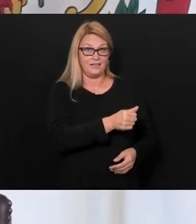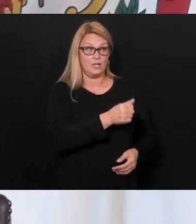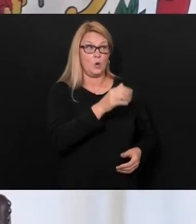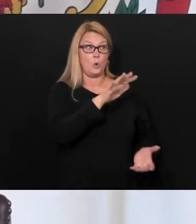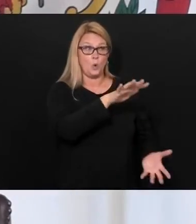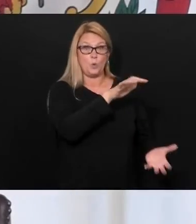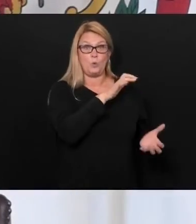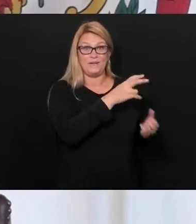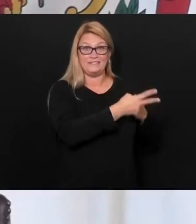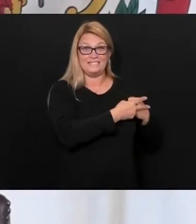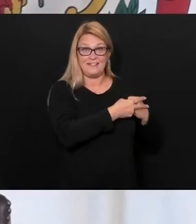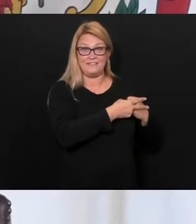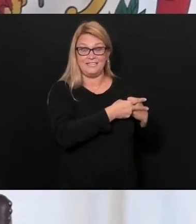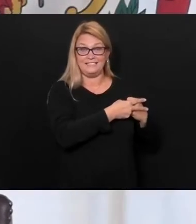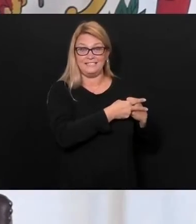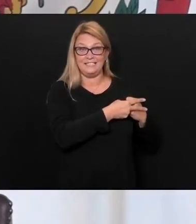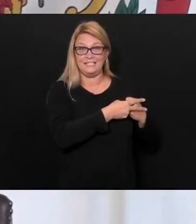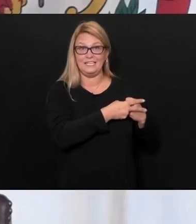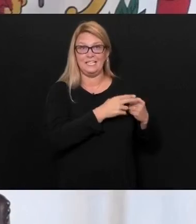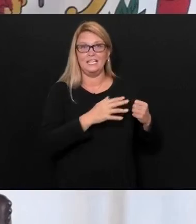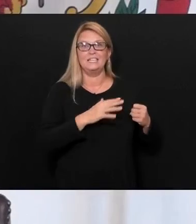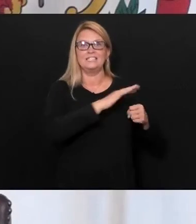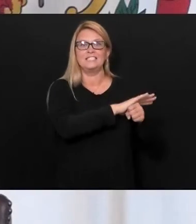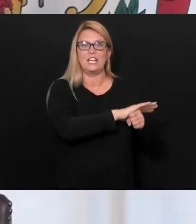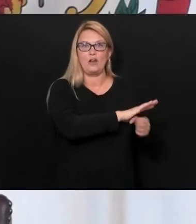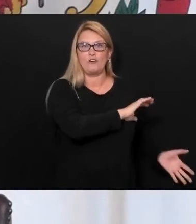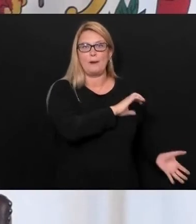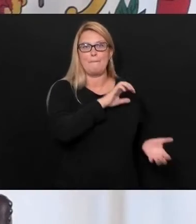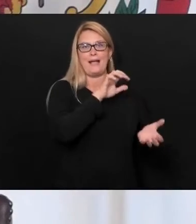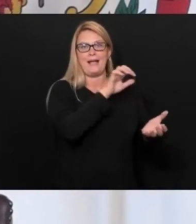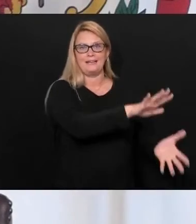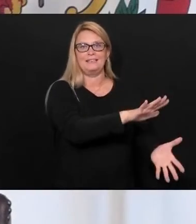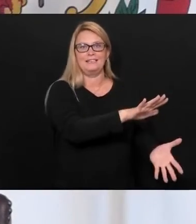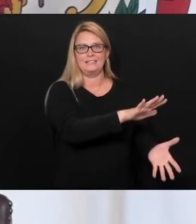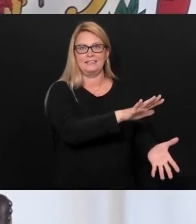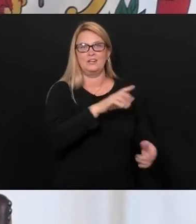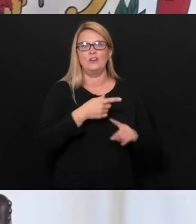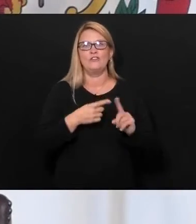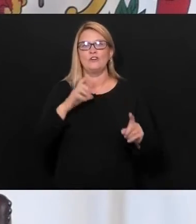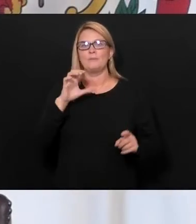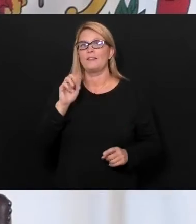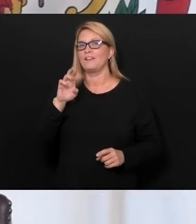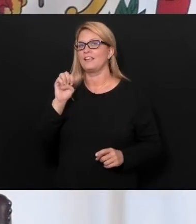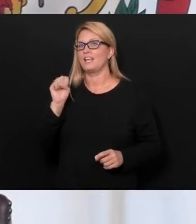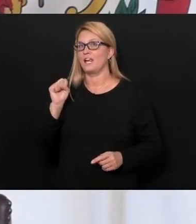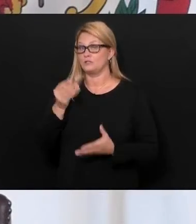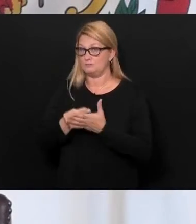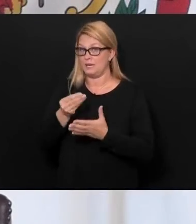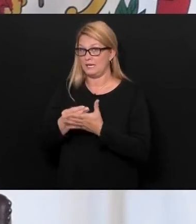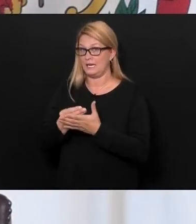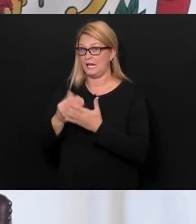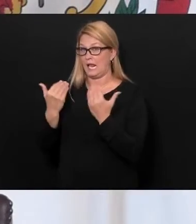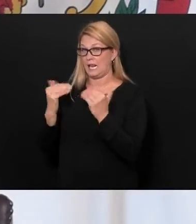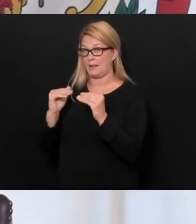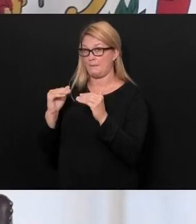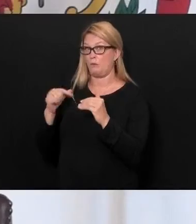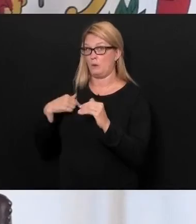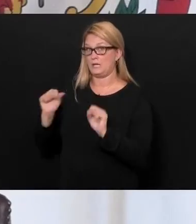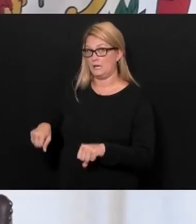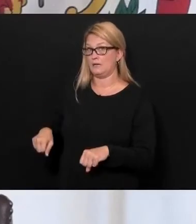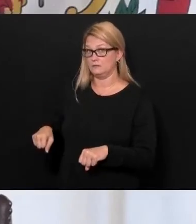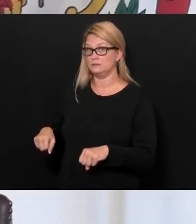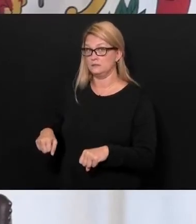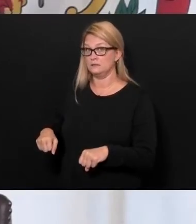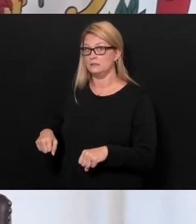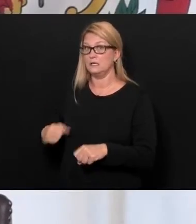that aside to cover that right back out of the CARES money that we were allowed to do so in order to be